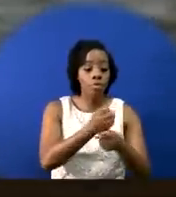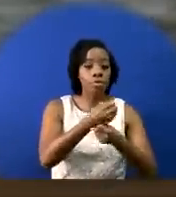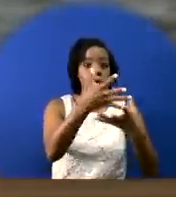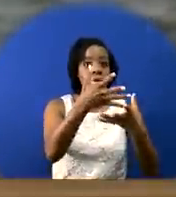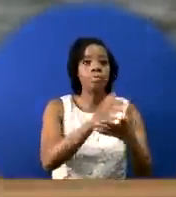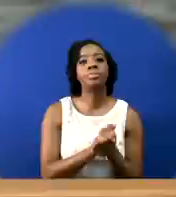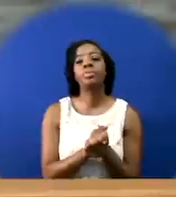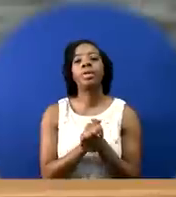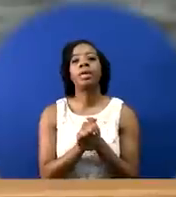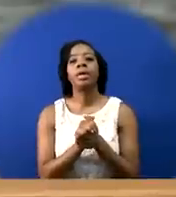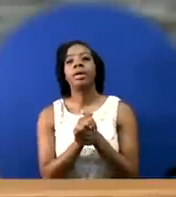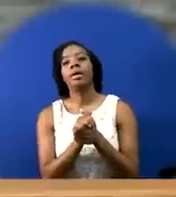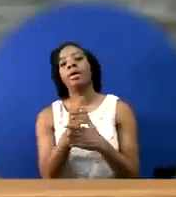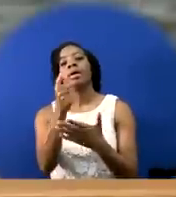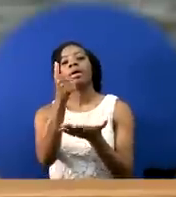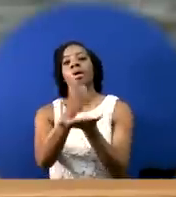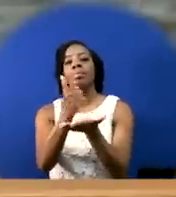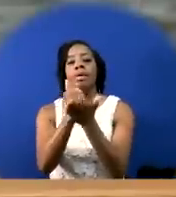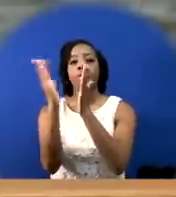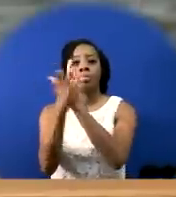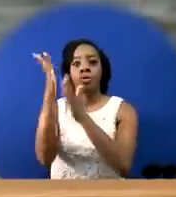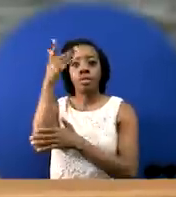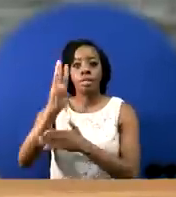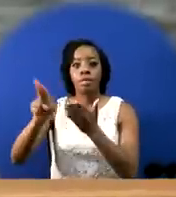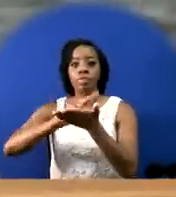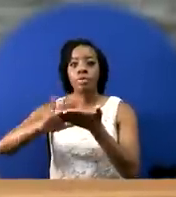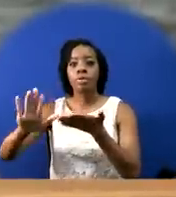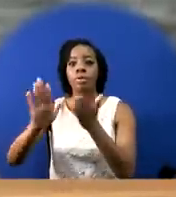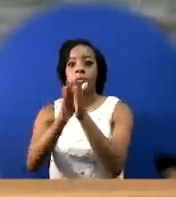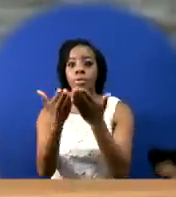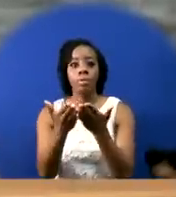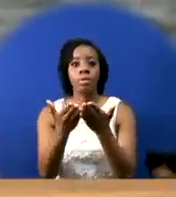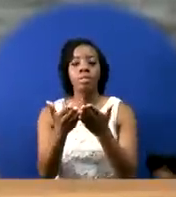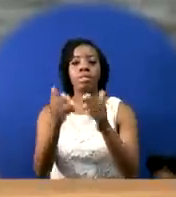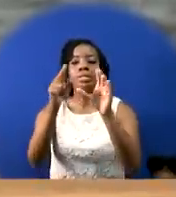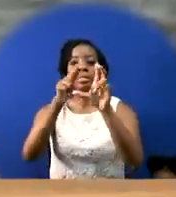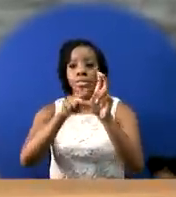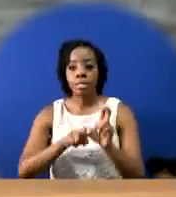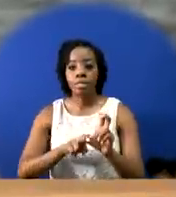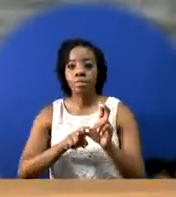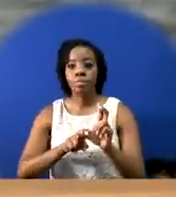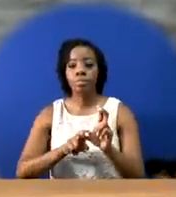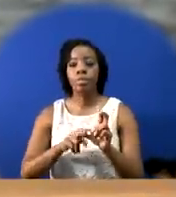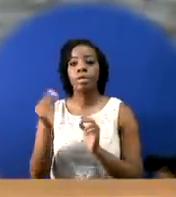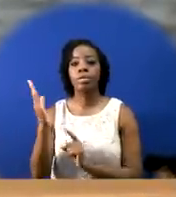Amen. Praise God for his holy word. You may be seated in the presence of the Lord.